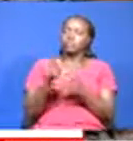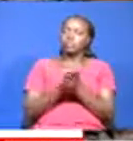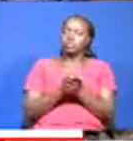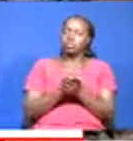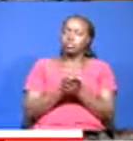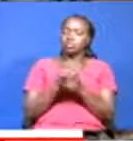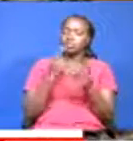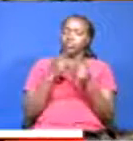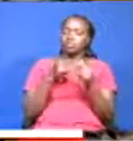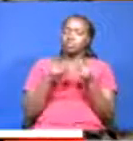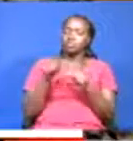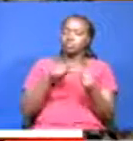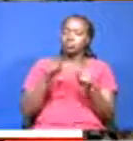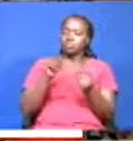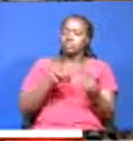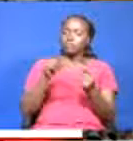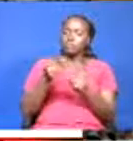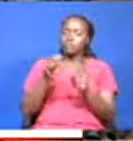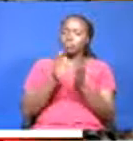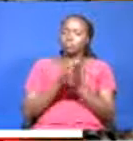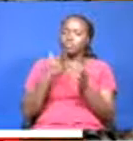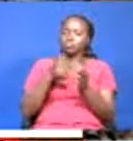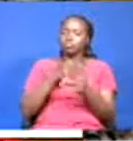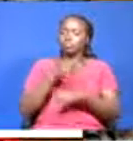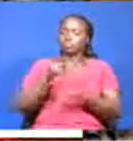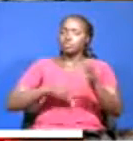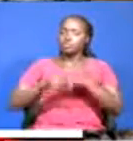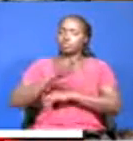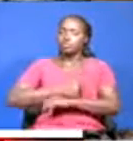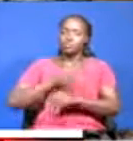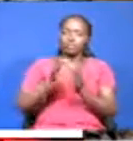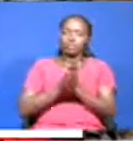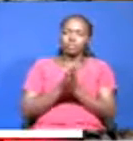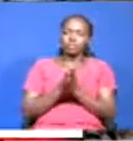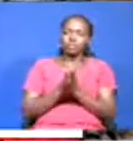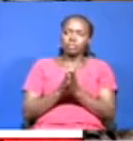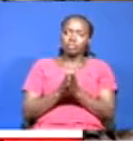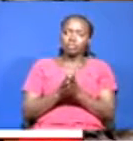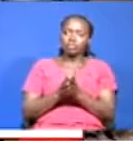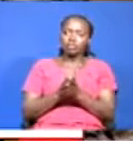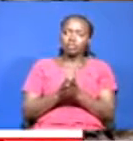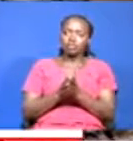of laboratories in our primary schools, and I'm talking of